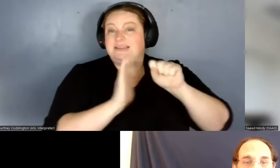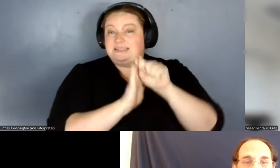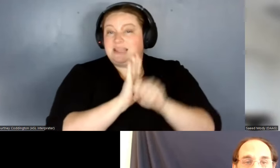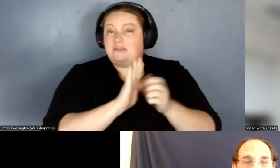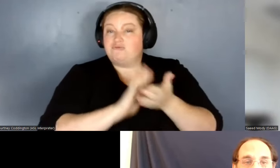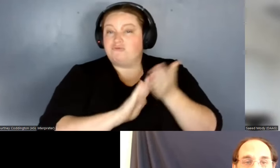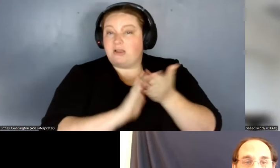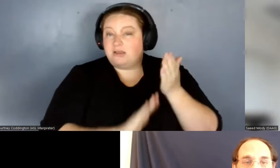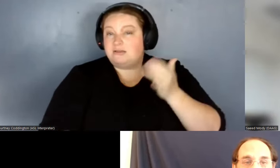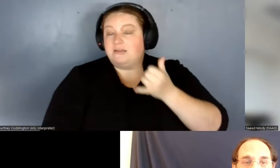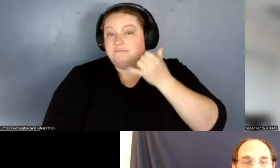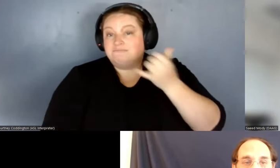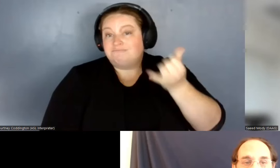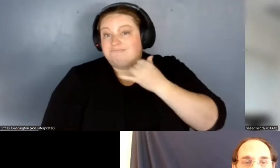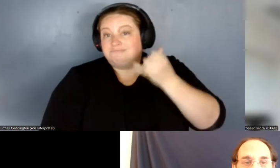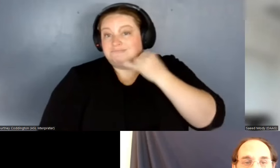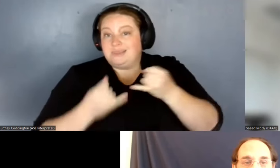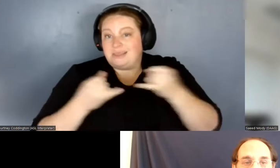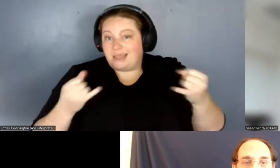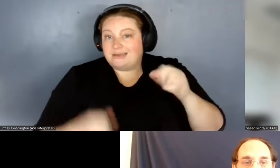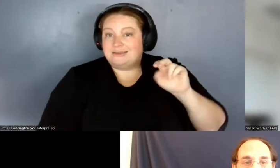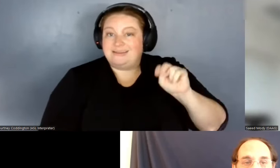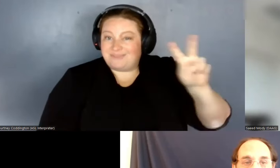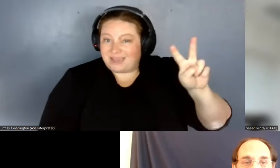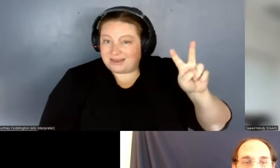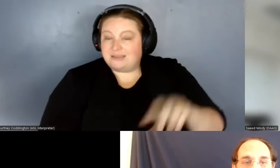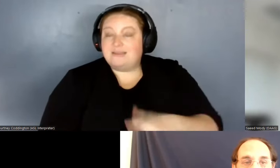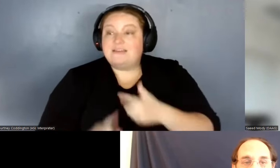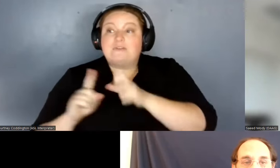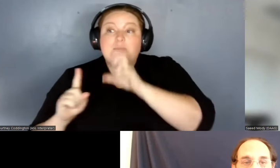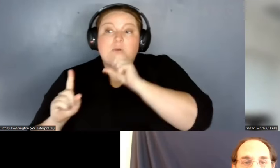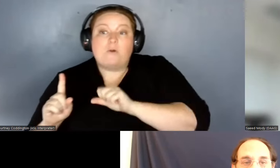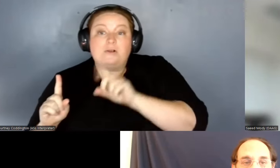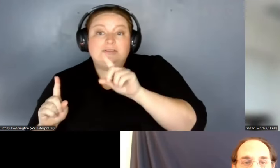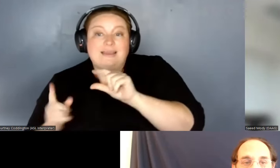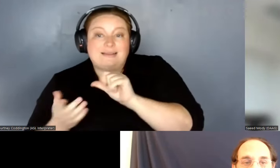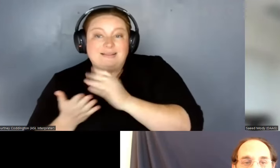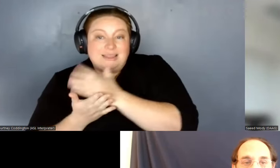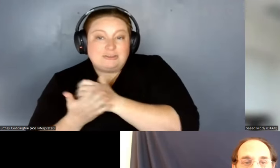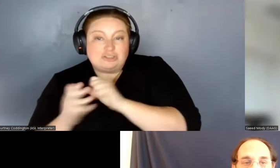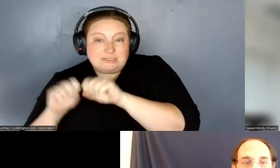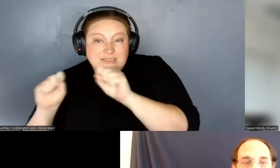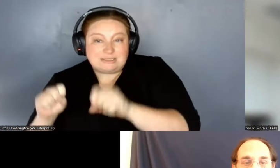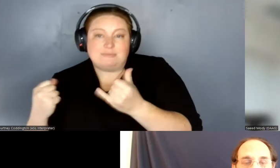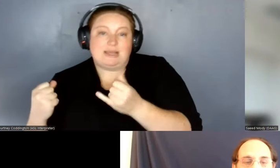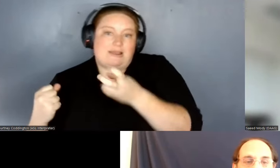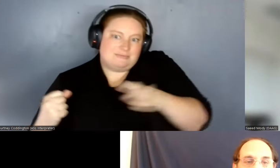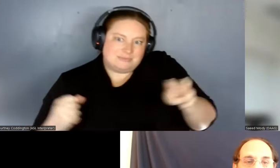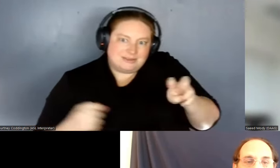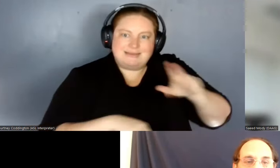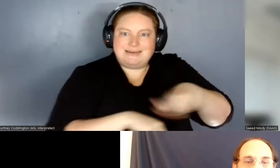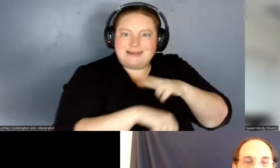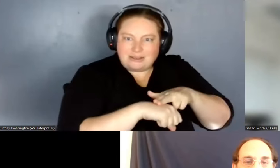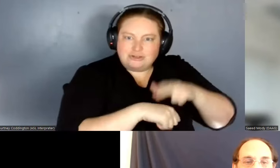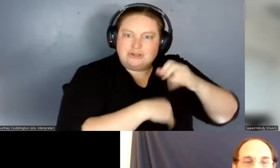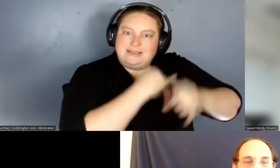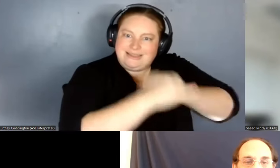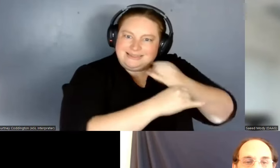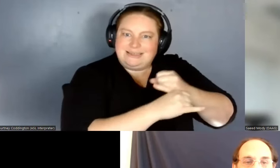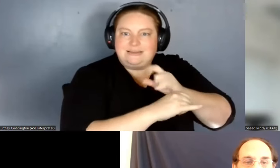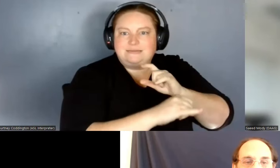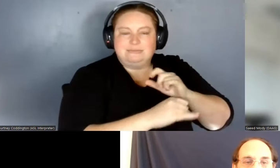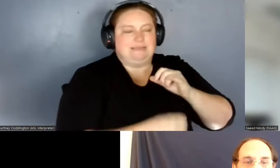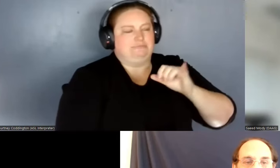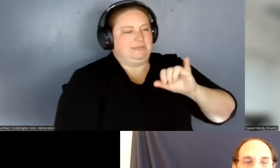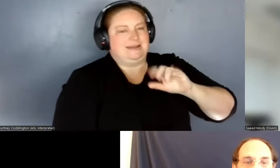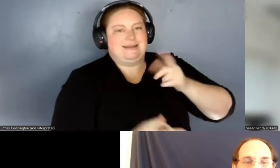law enforcement agencies transitioning from the old crime data collection system to the National Incident-Based Reporting System, NIBRS, to improve hate crime